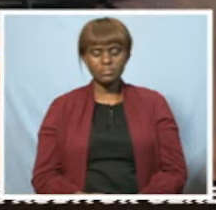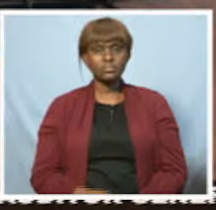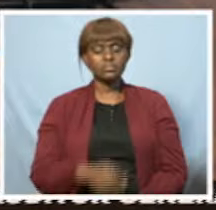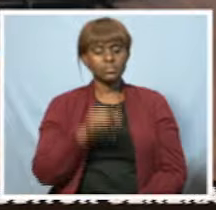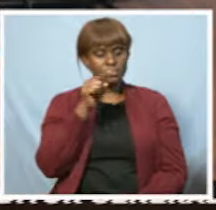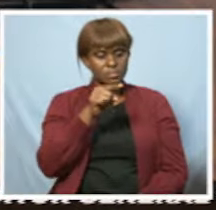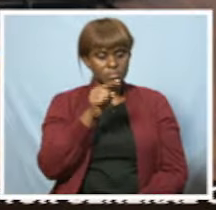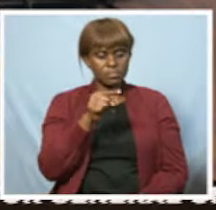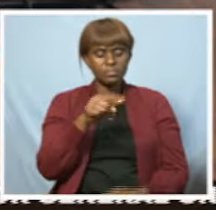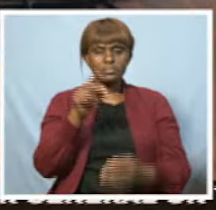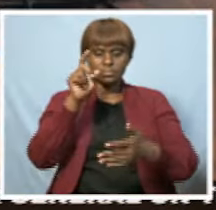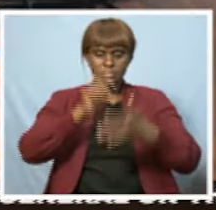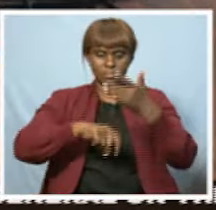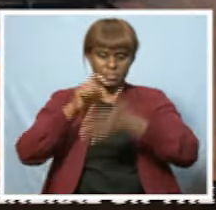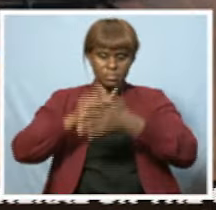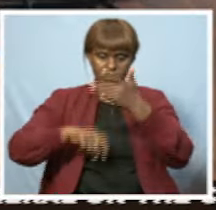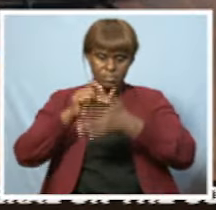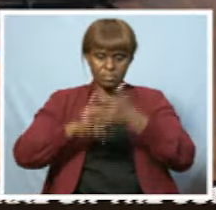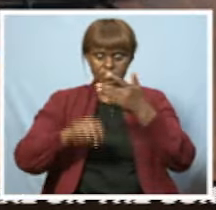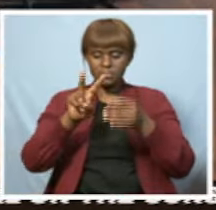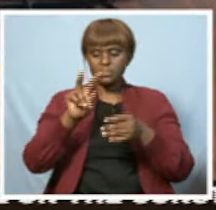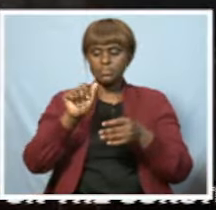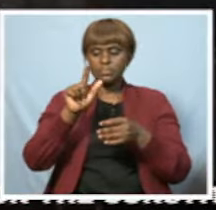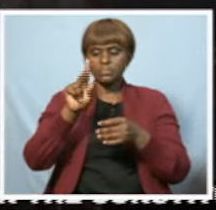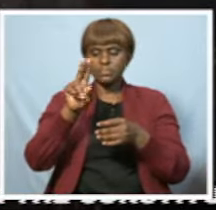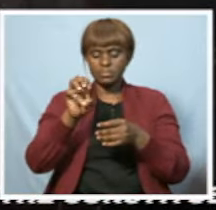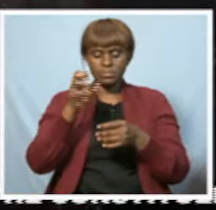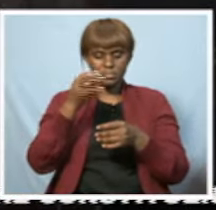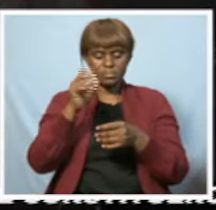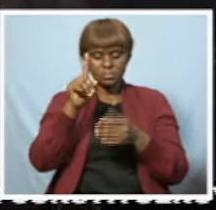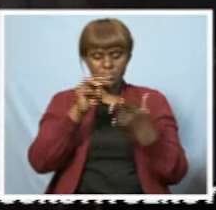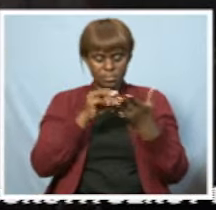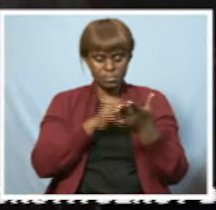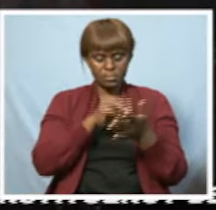This contract value, the contract value of